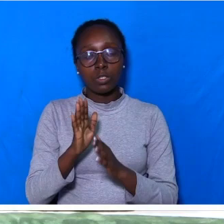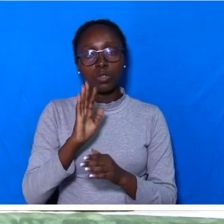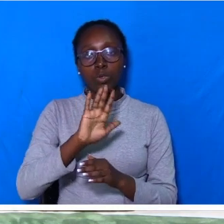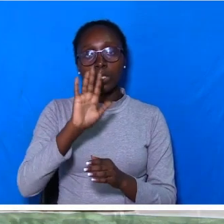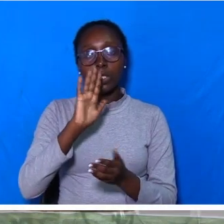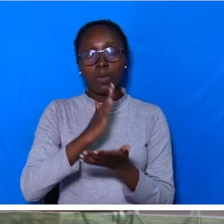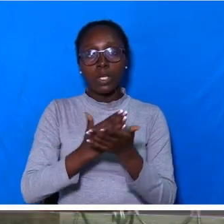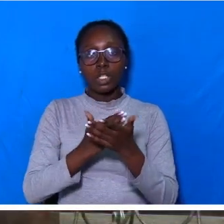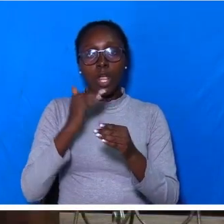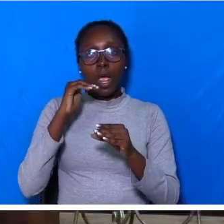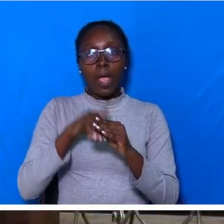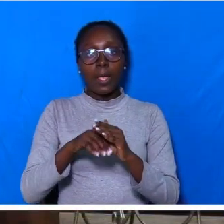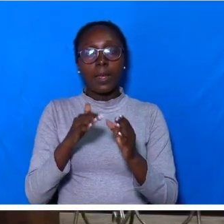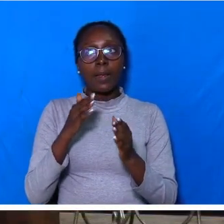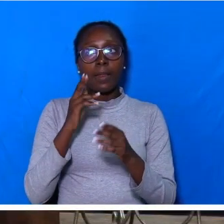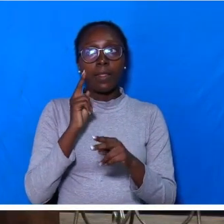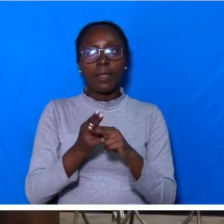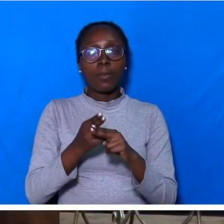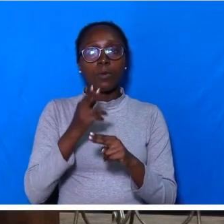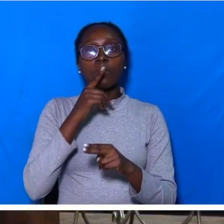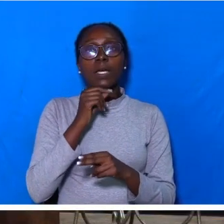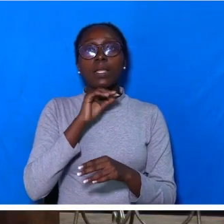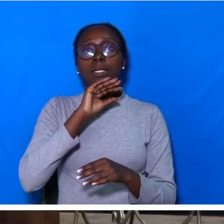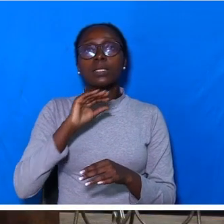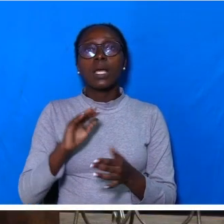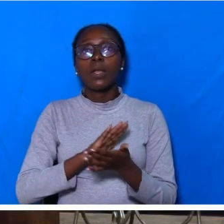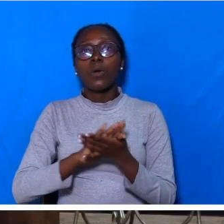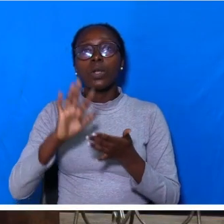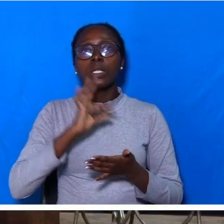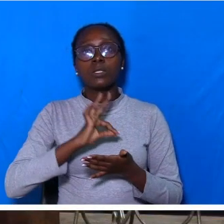the name of God the Father, and of the Son, and of the Holy Spirit.